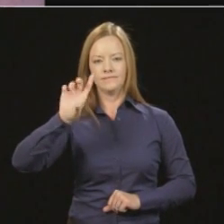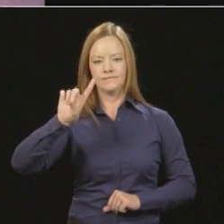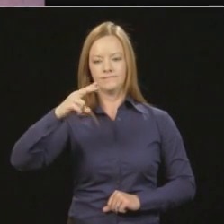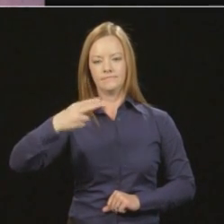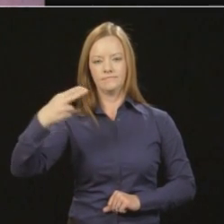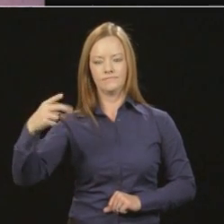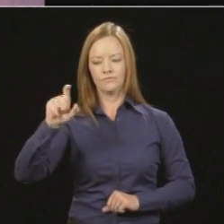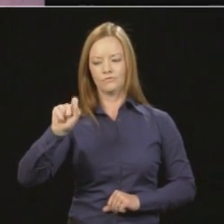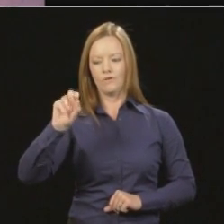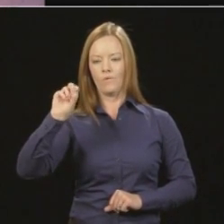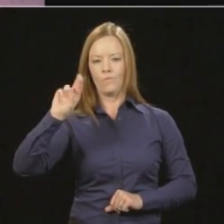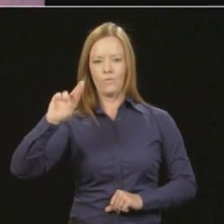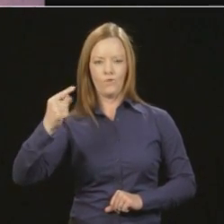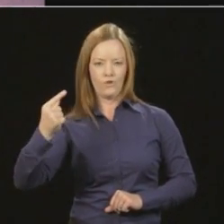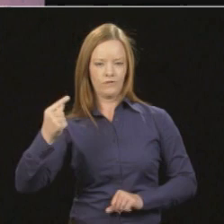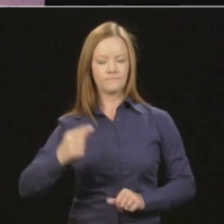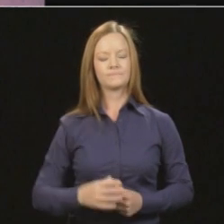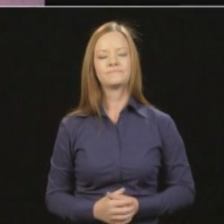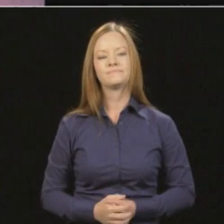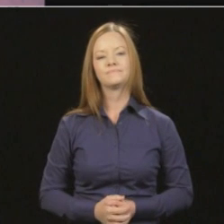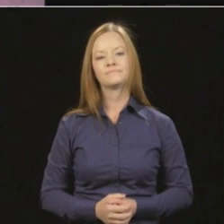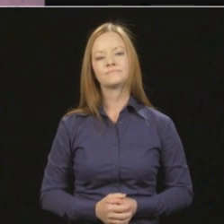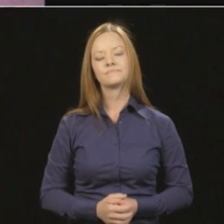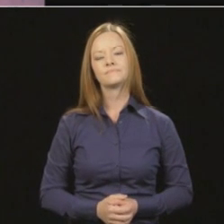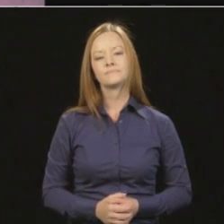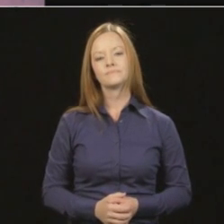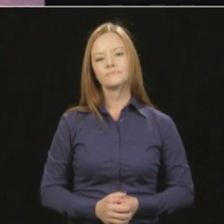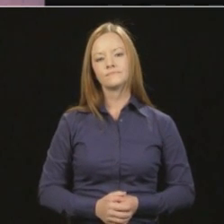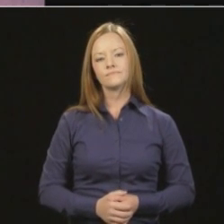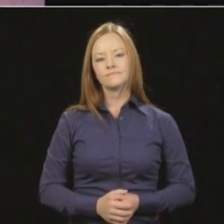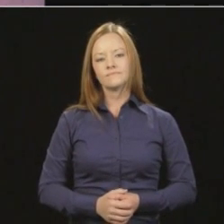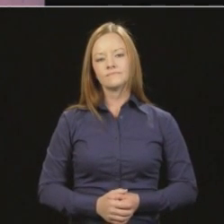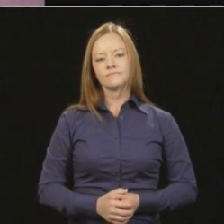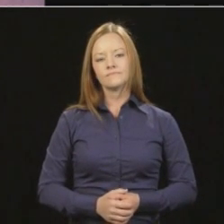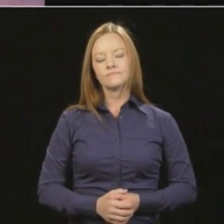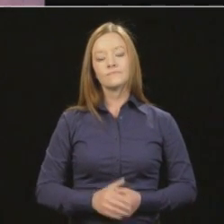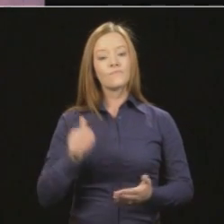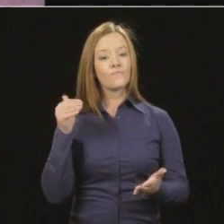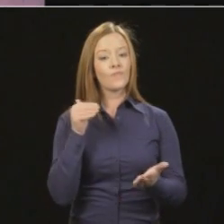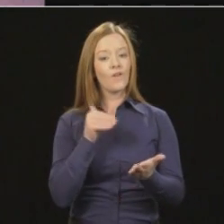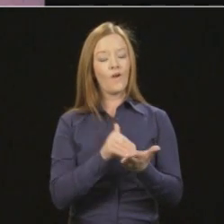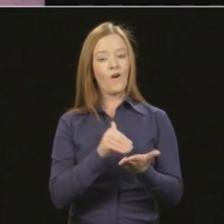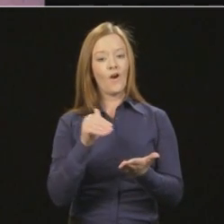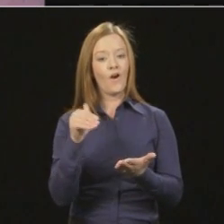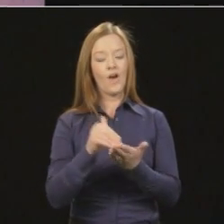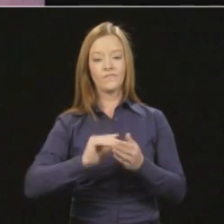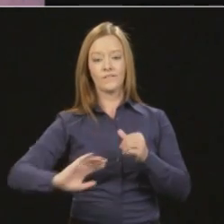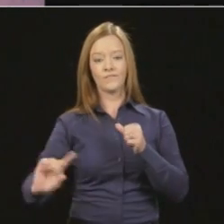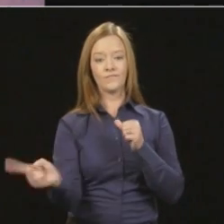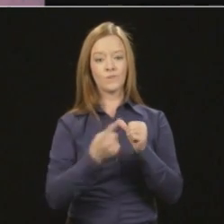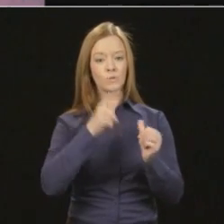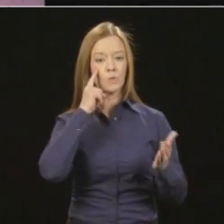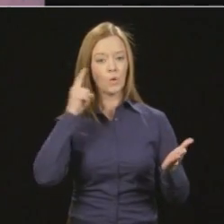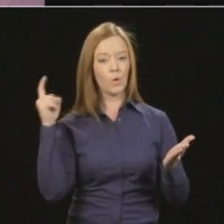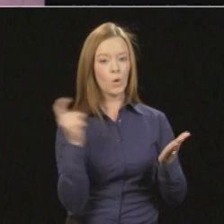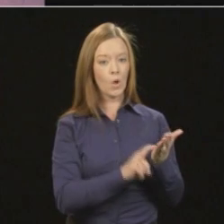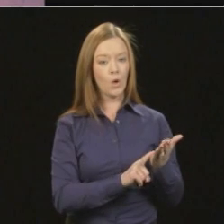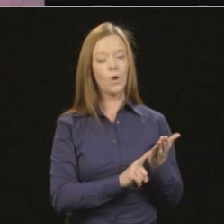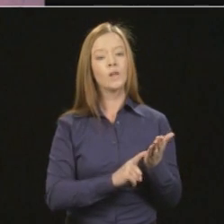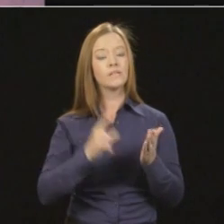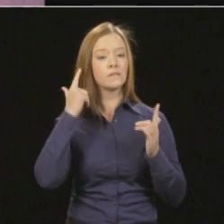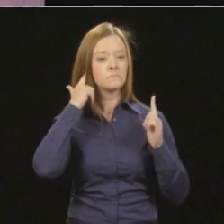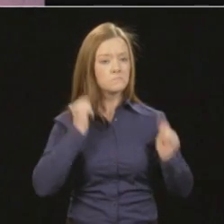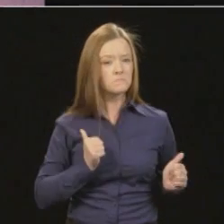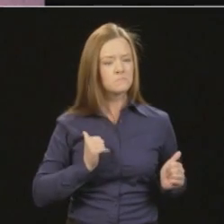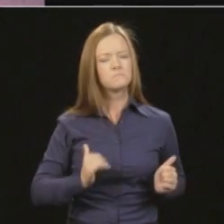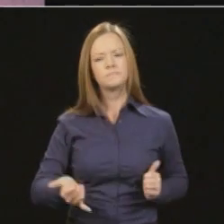www.acdhh.org. Now, oftentimes, the first thing a person with hearing loss notices is trouble hearing on the phone. Well, there's